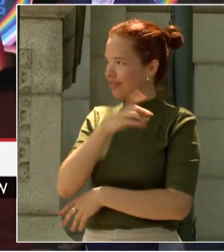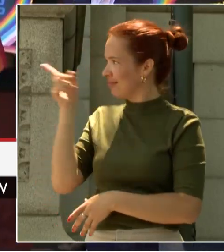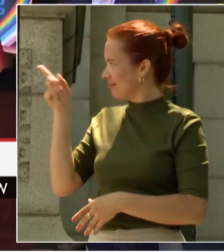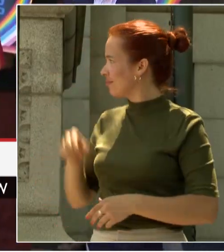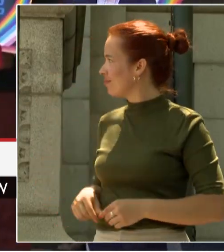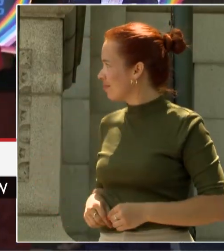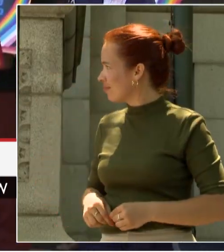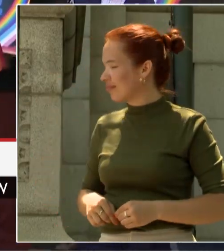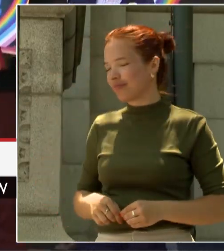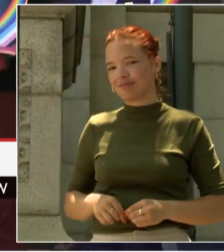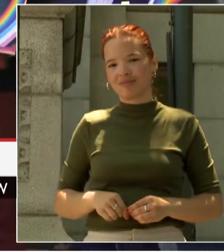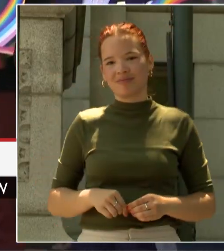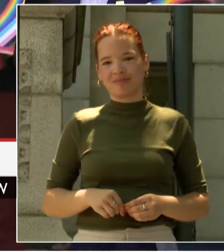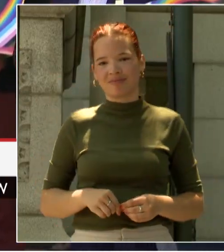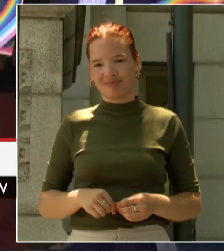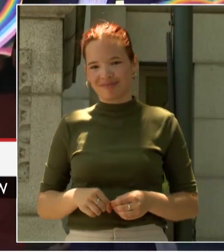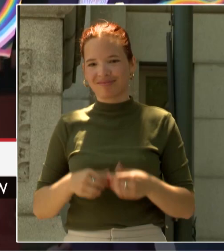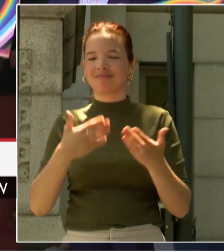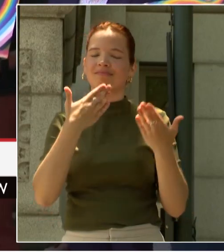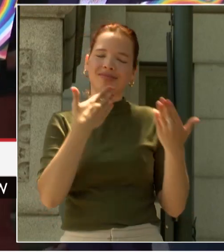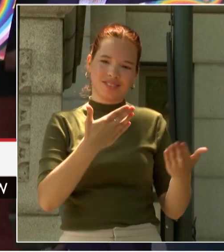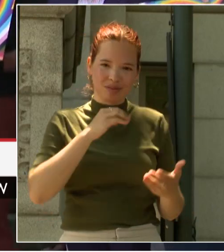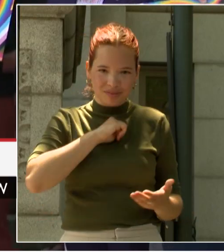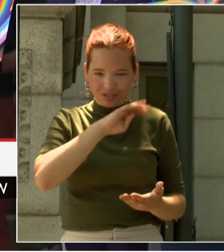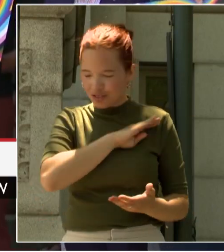Thank you, Mayor Bowser.